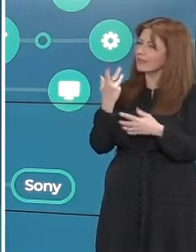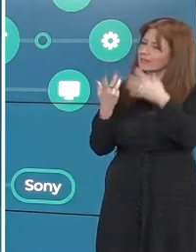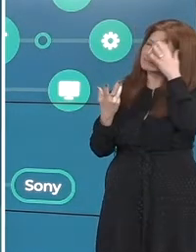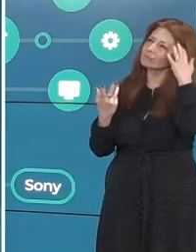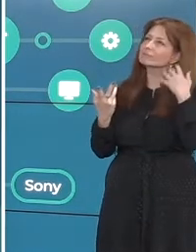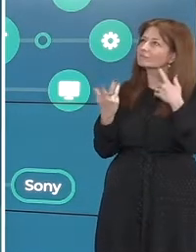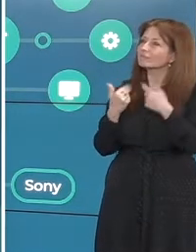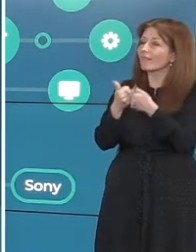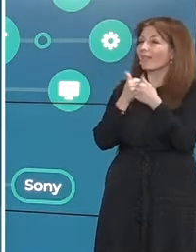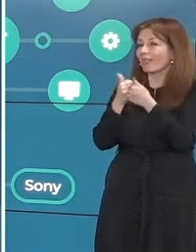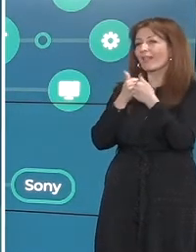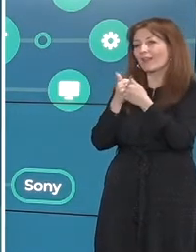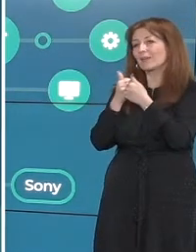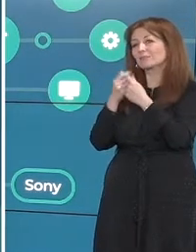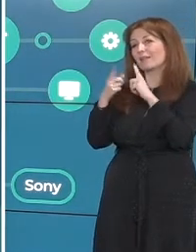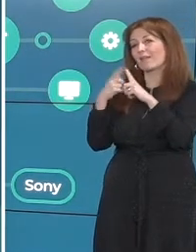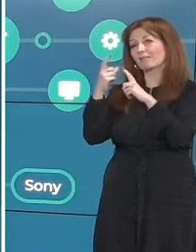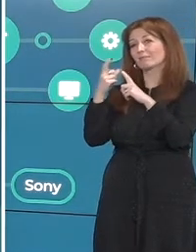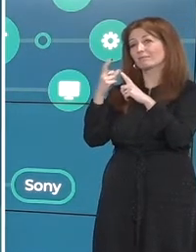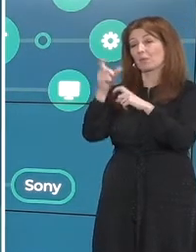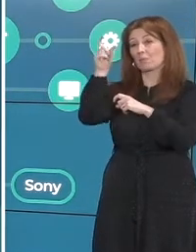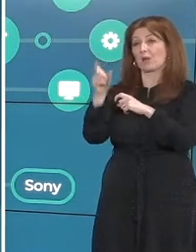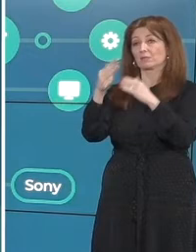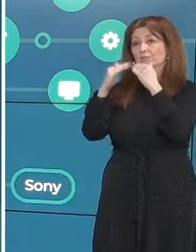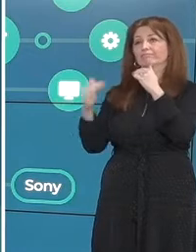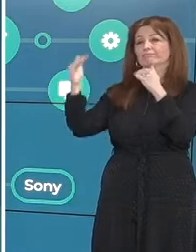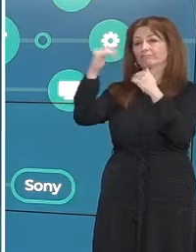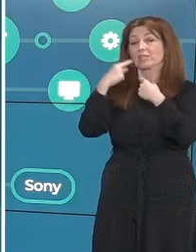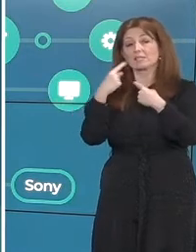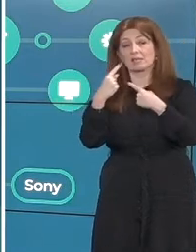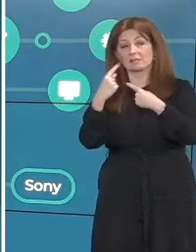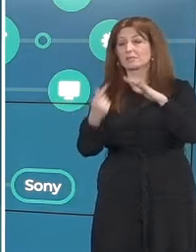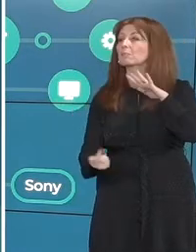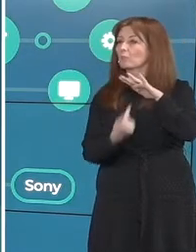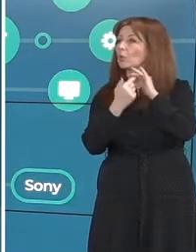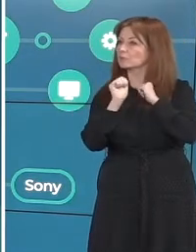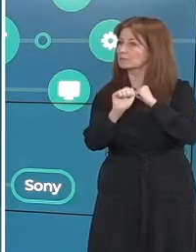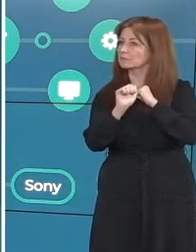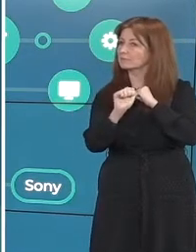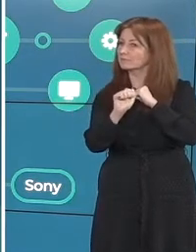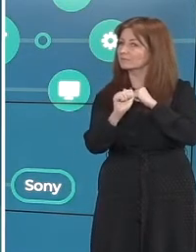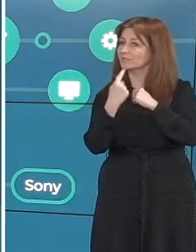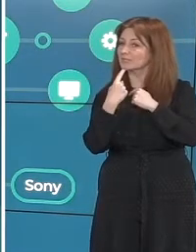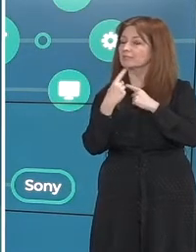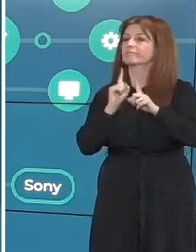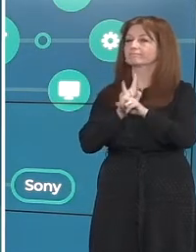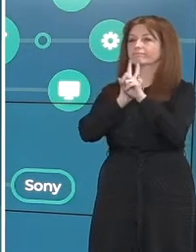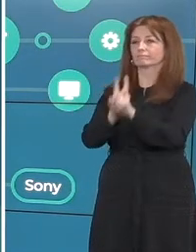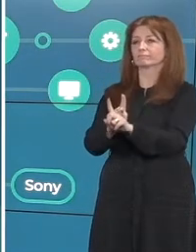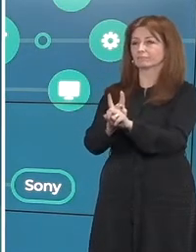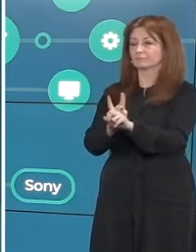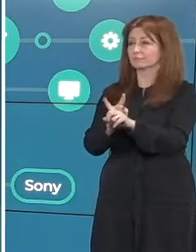have somebody in a higher level position who says this matters and who gets in front of an organization and